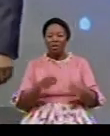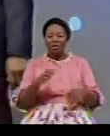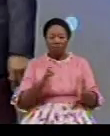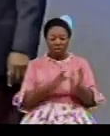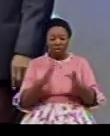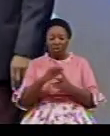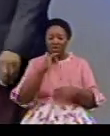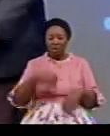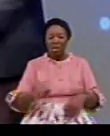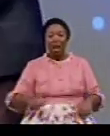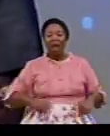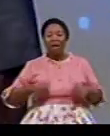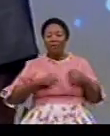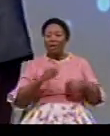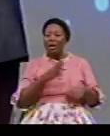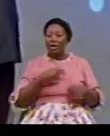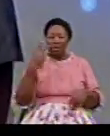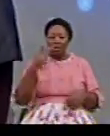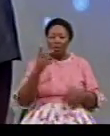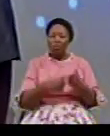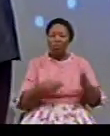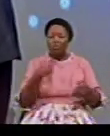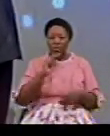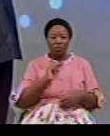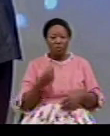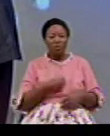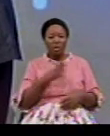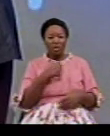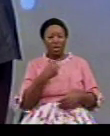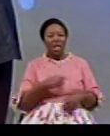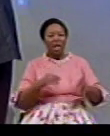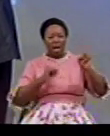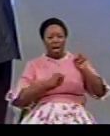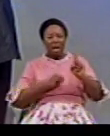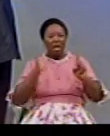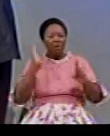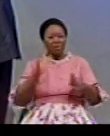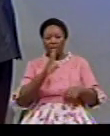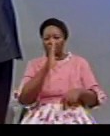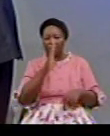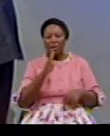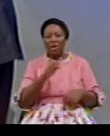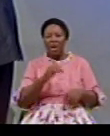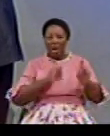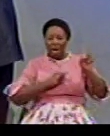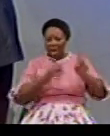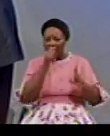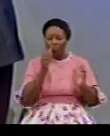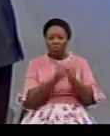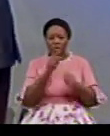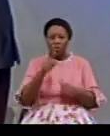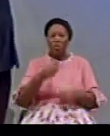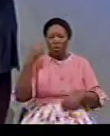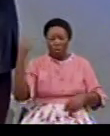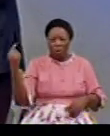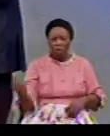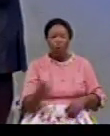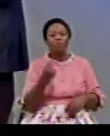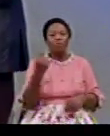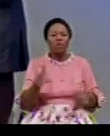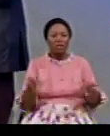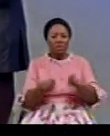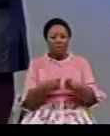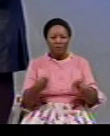word of deliverance. The Lord says it will come forth, and once it comes to you and you hear, it will